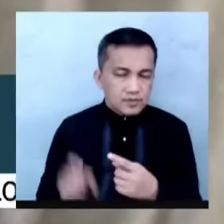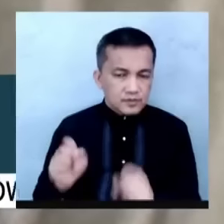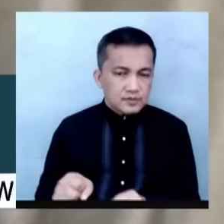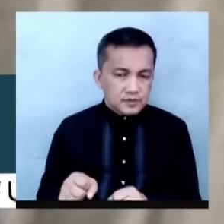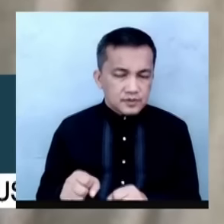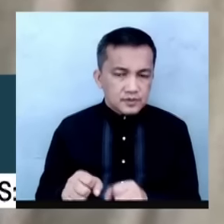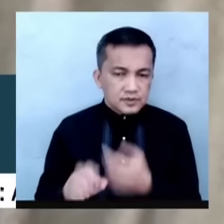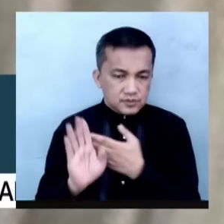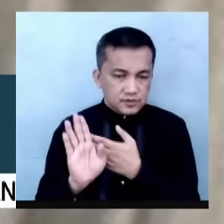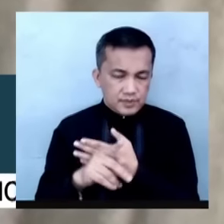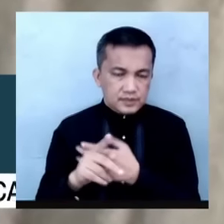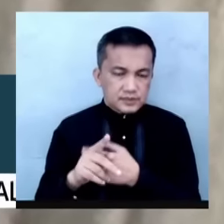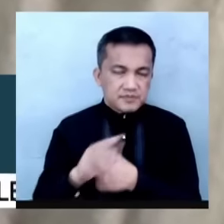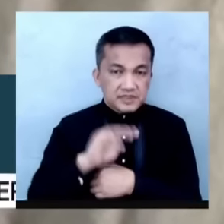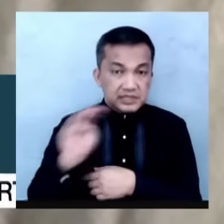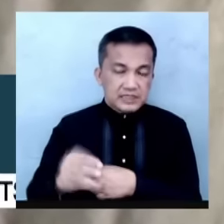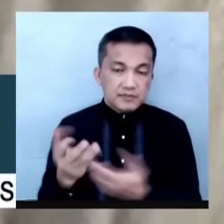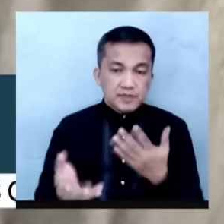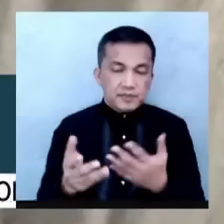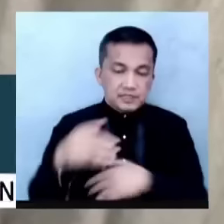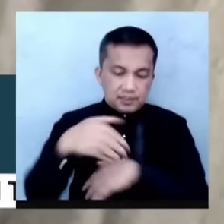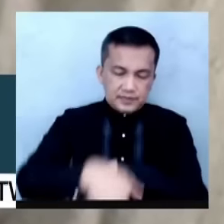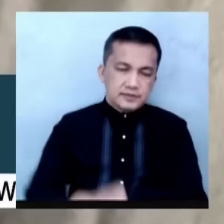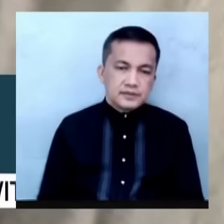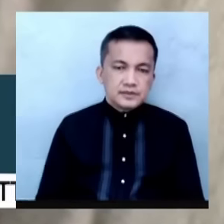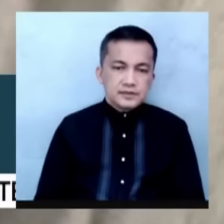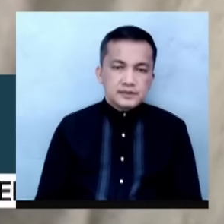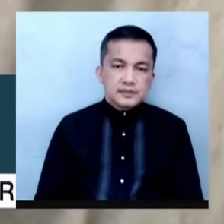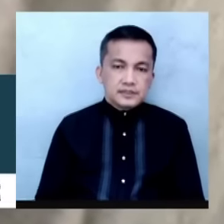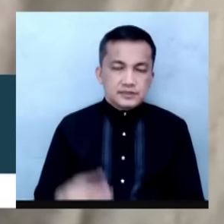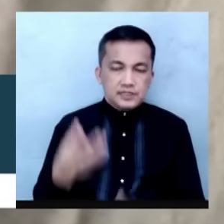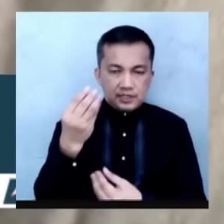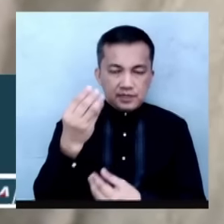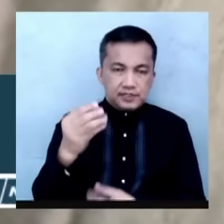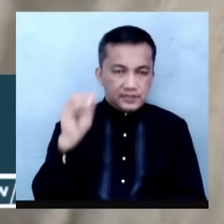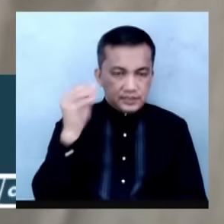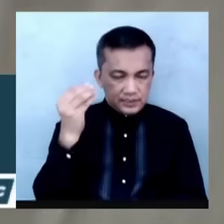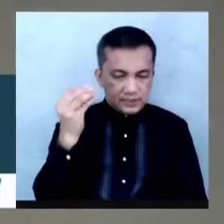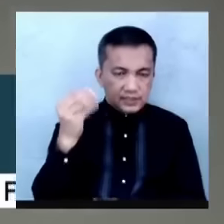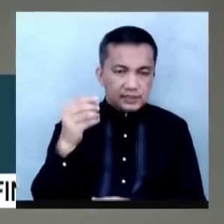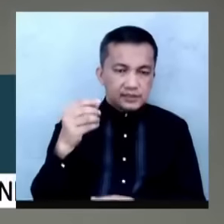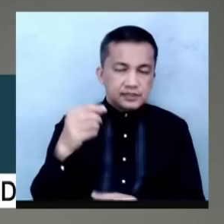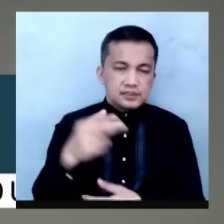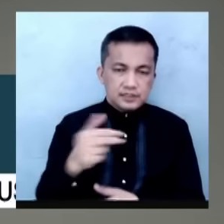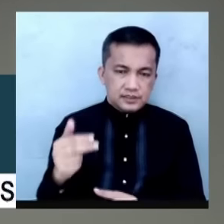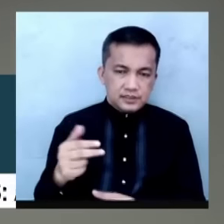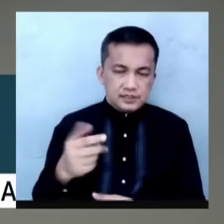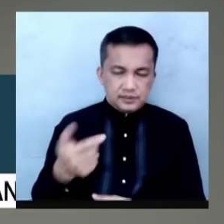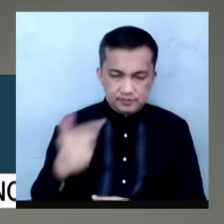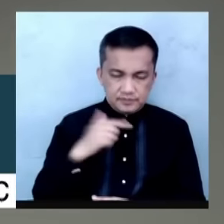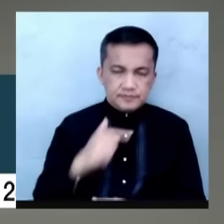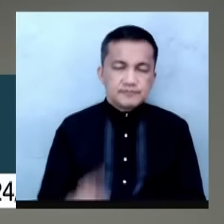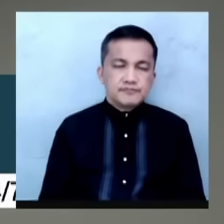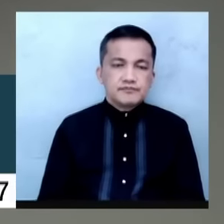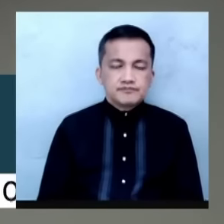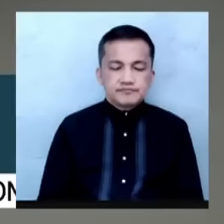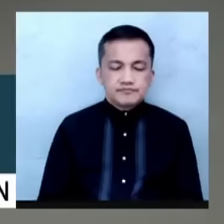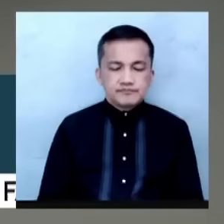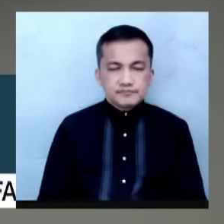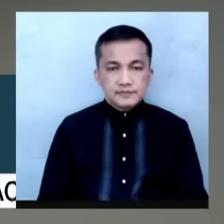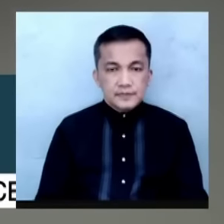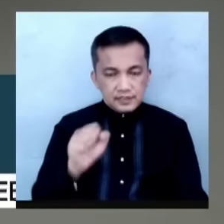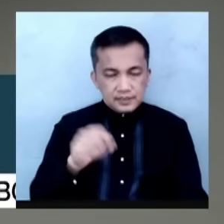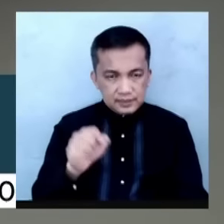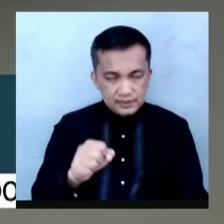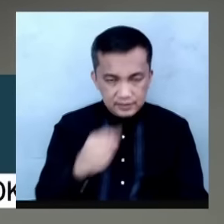Manila tonight. And that's the latest here in Jakarta, Indonesia. Zian Ambrosio, ABS-CBN News. Yes, Zian, just a couple of questions